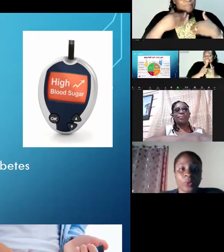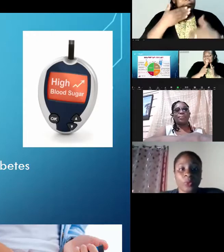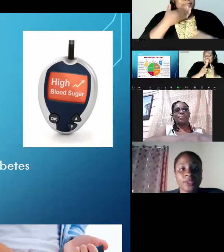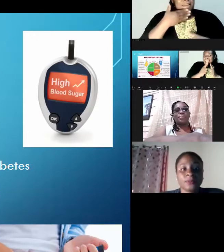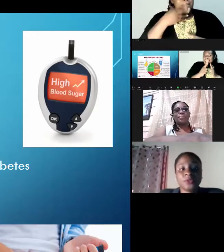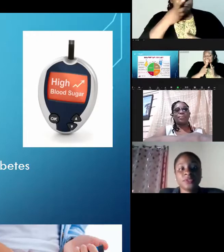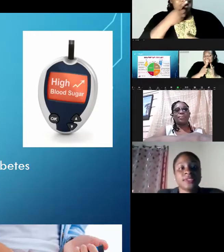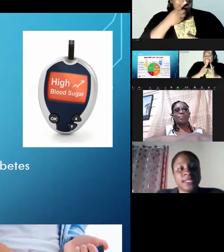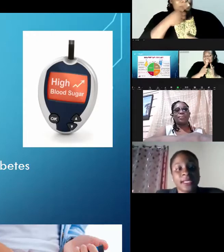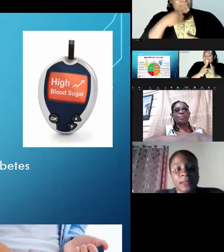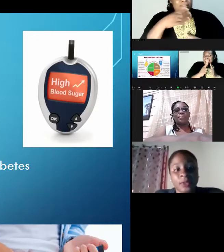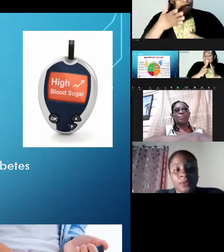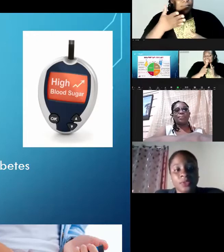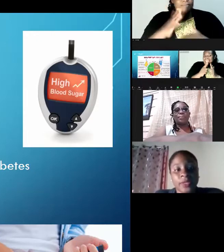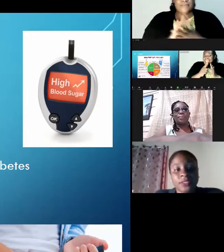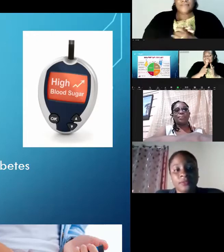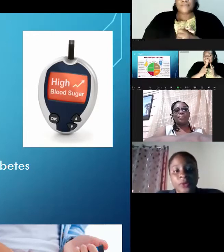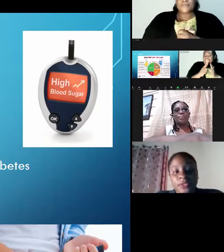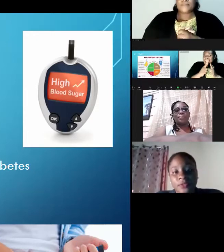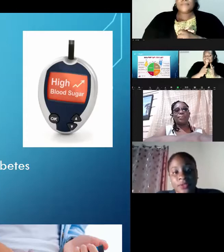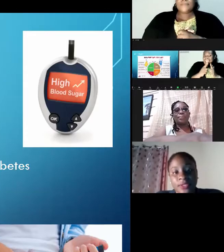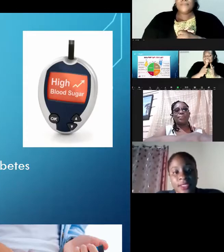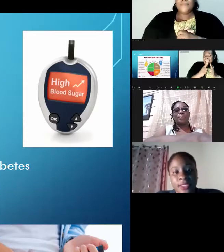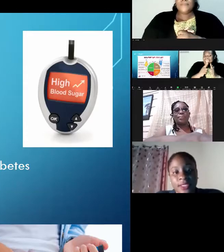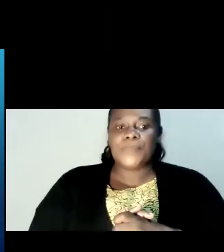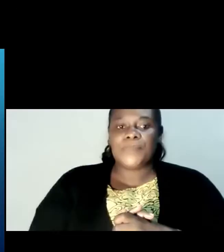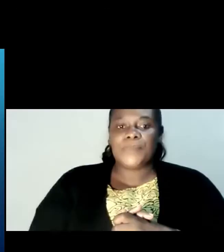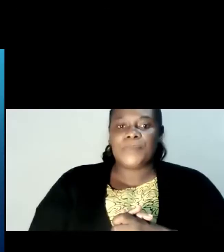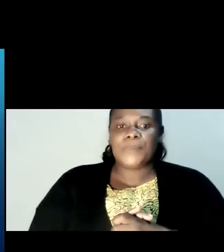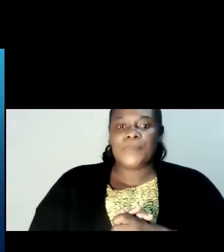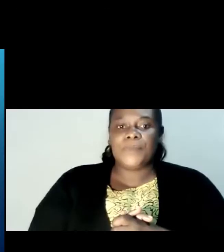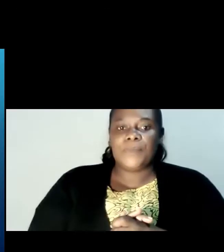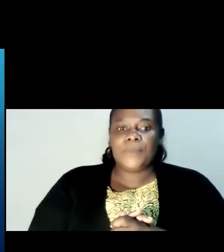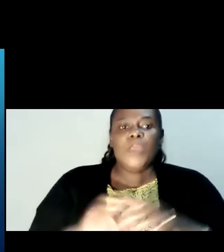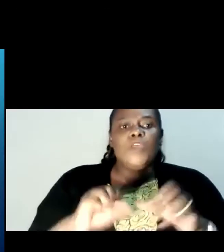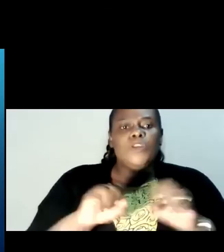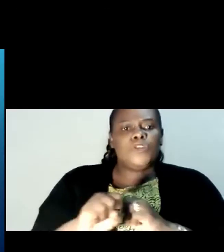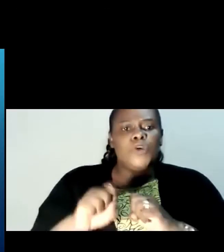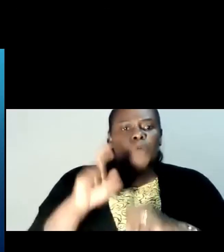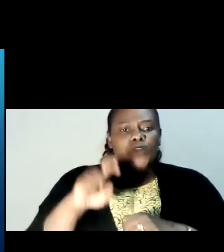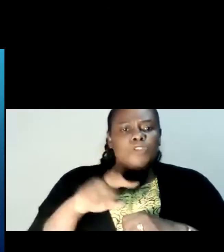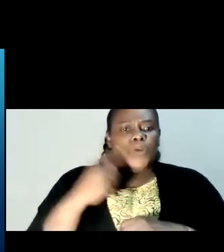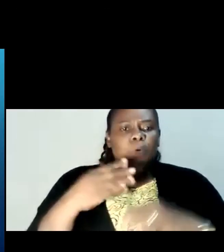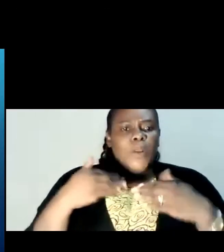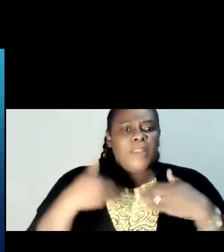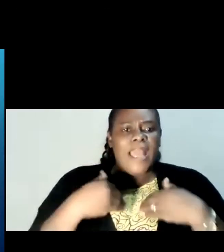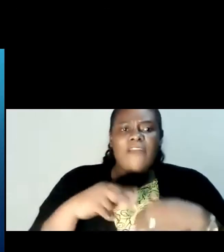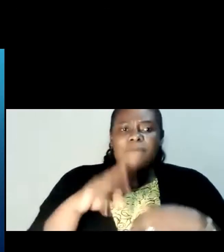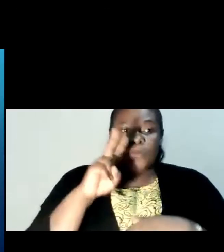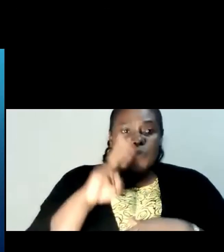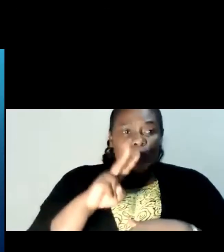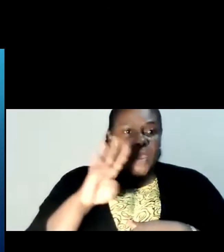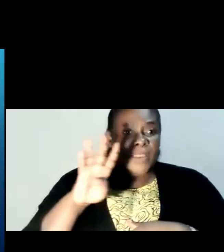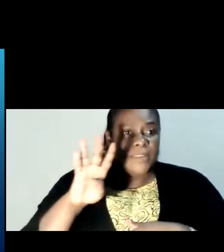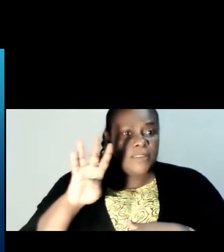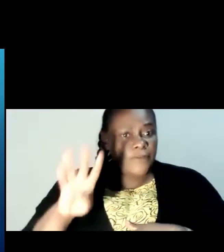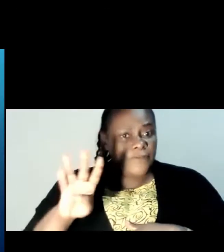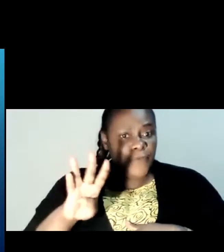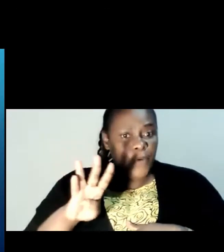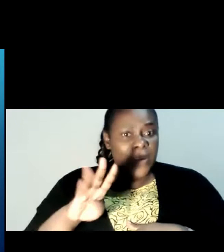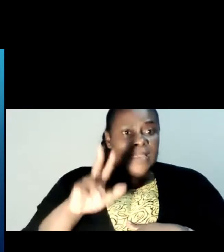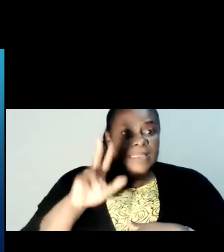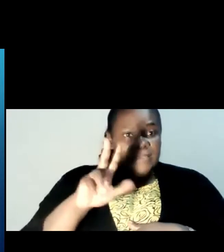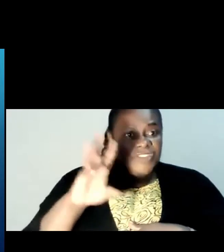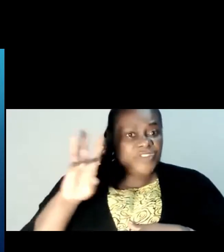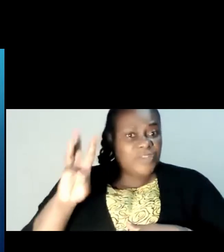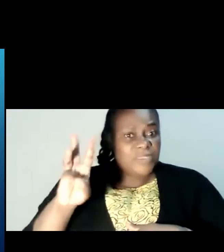We're only supposed to take about 24 to 36 grams of sugar in a day. This is like 8 to 9 teaspoons of sugar.